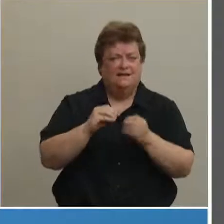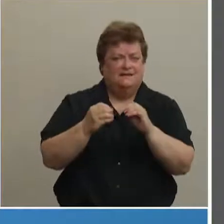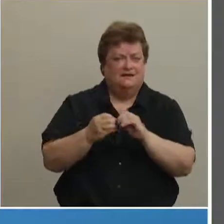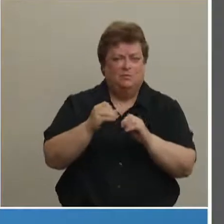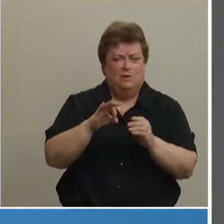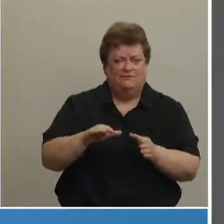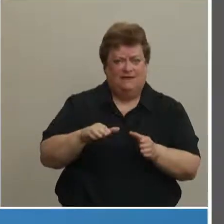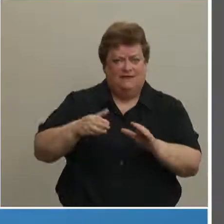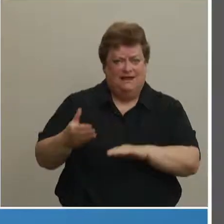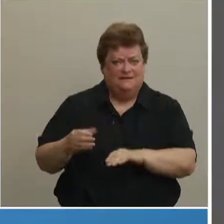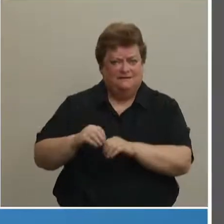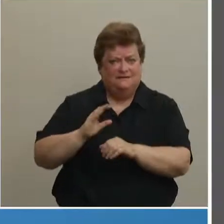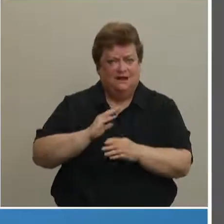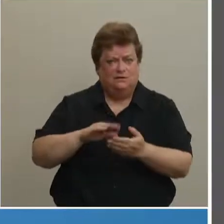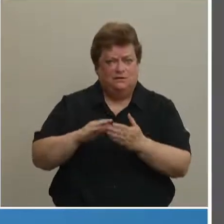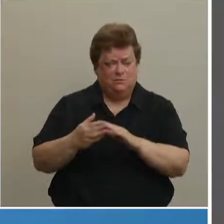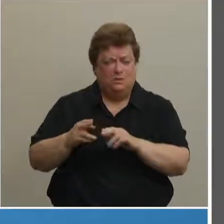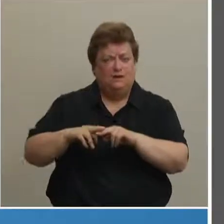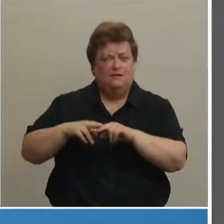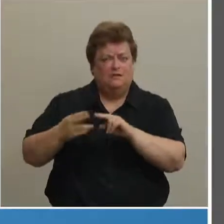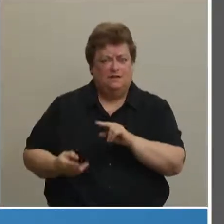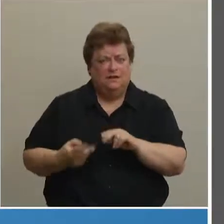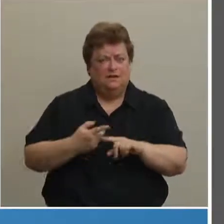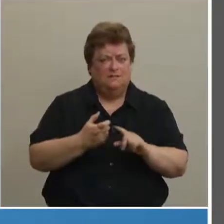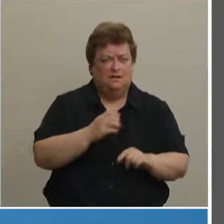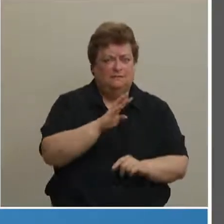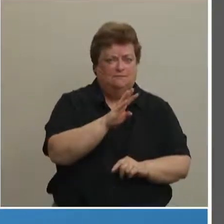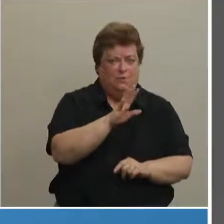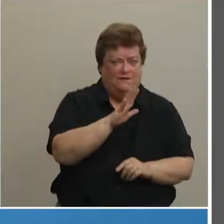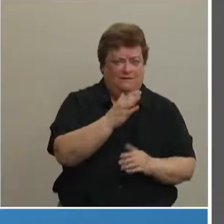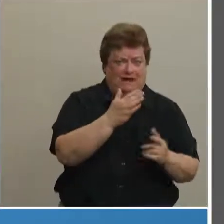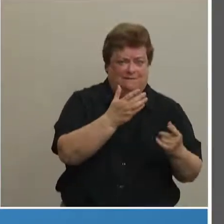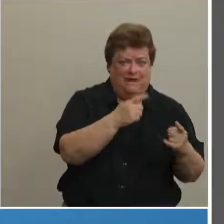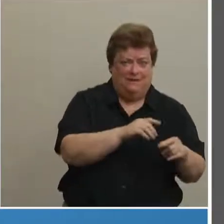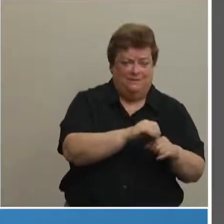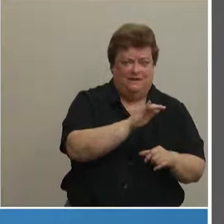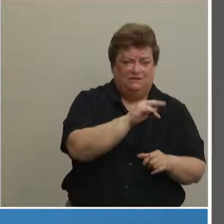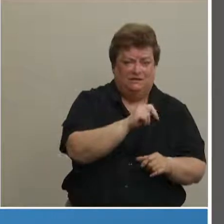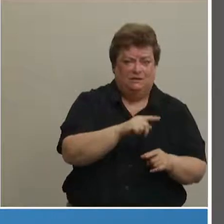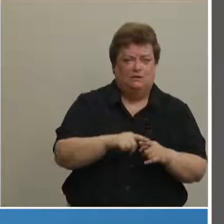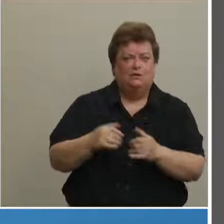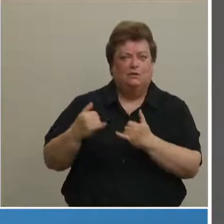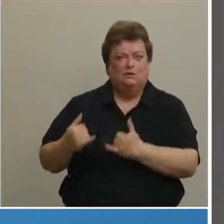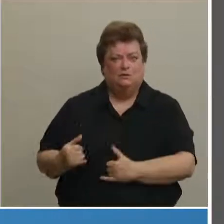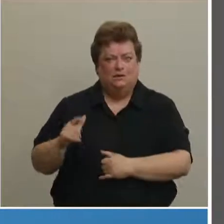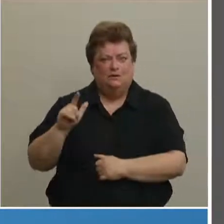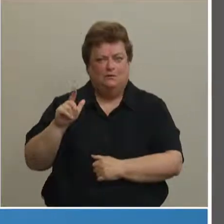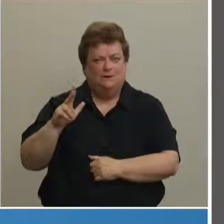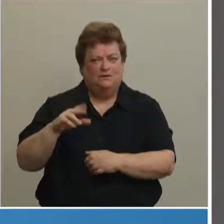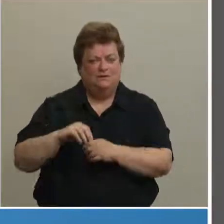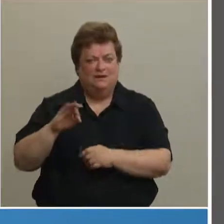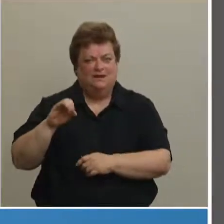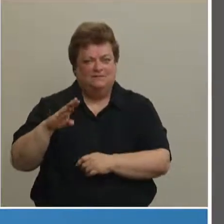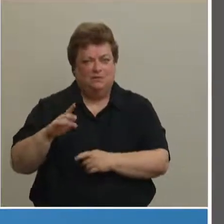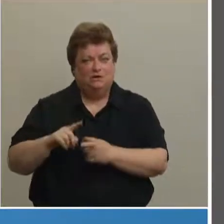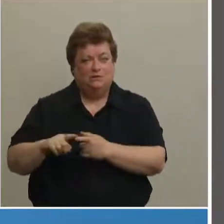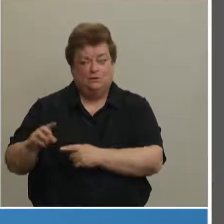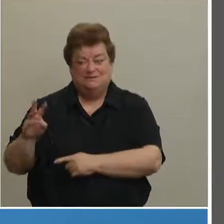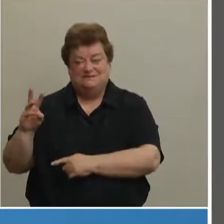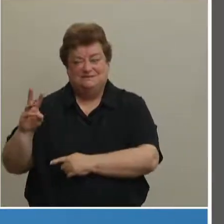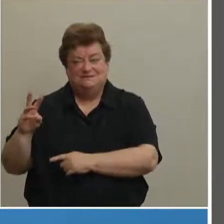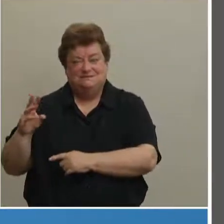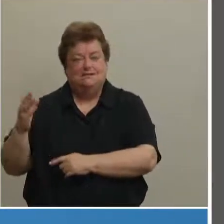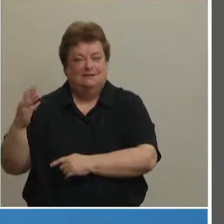COVID-19 deaths in our community has decreased from 45 in January to 23 in February to 6 last